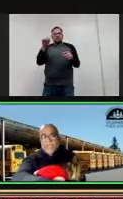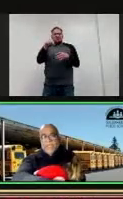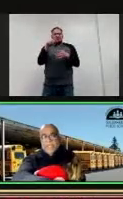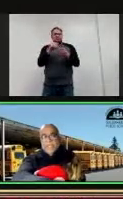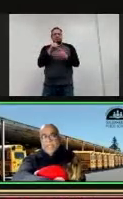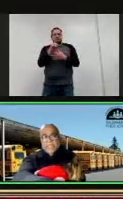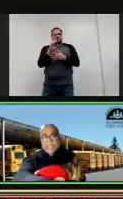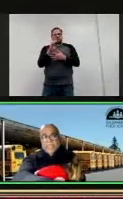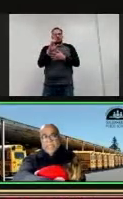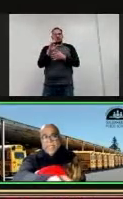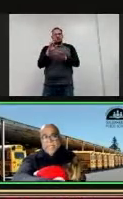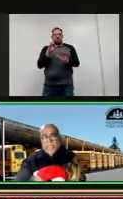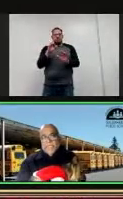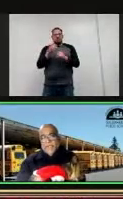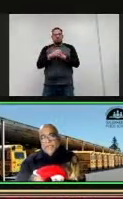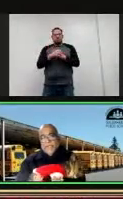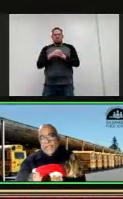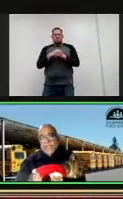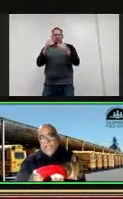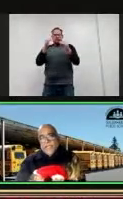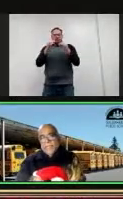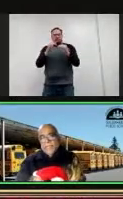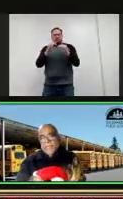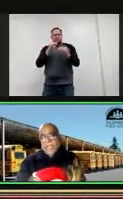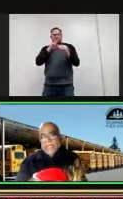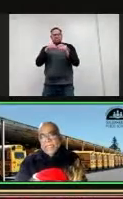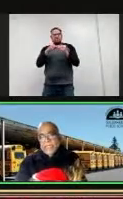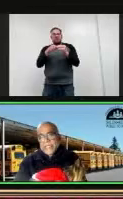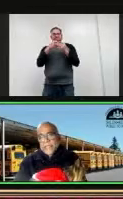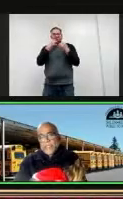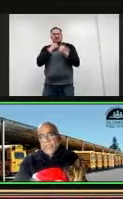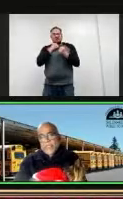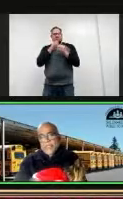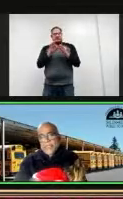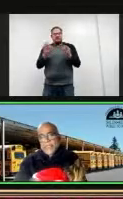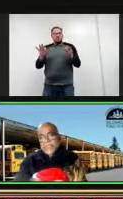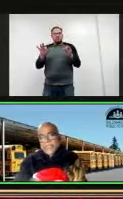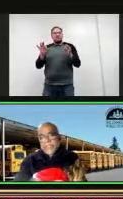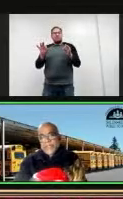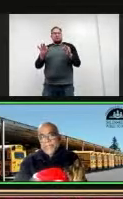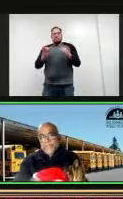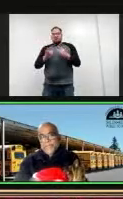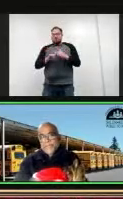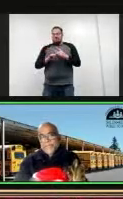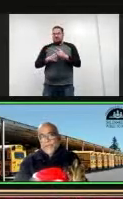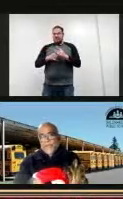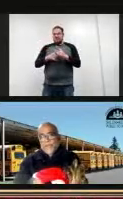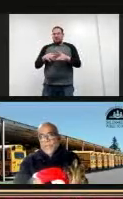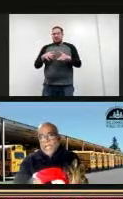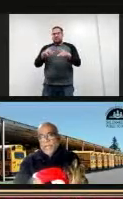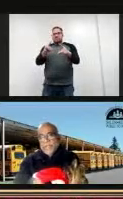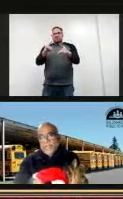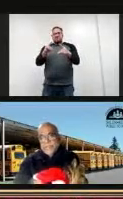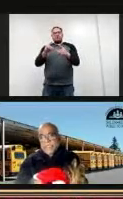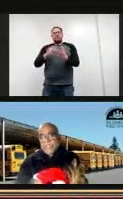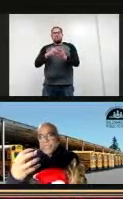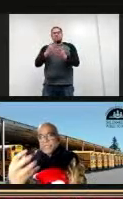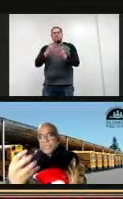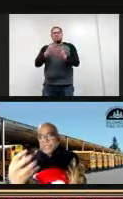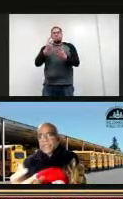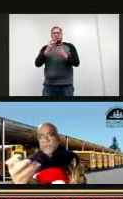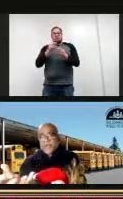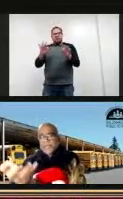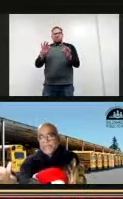like the next bullet talks about values, biliteracy, and commits to leading implementation of dual language immersion, which